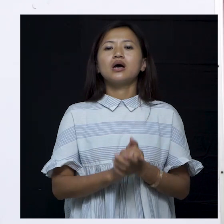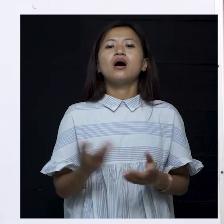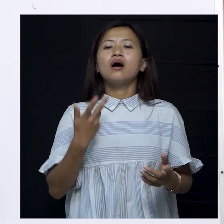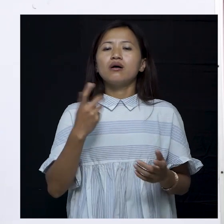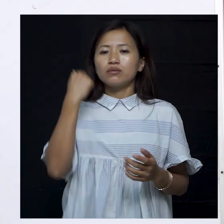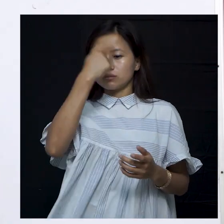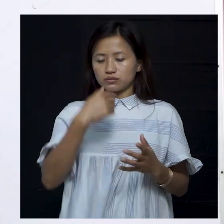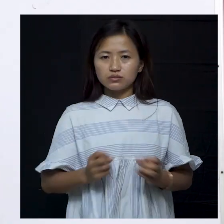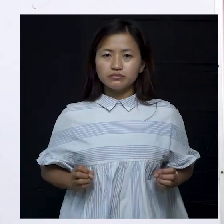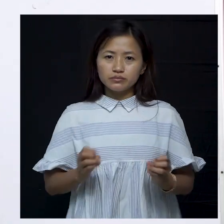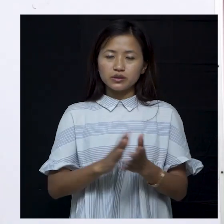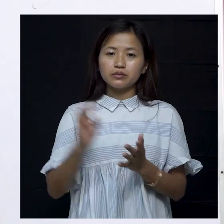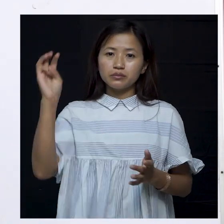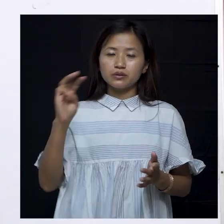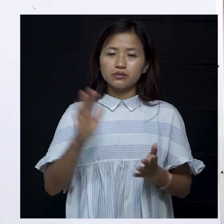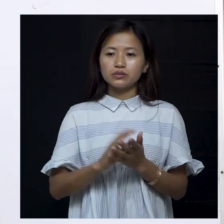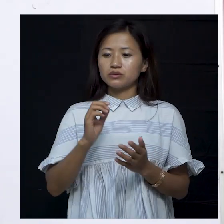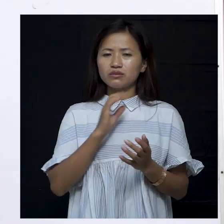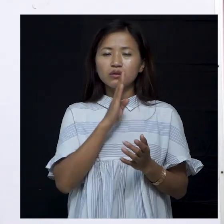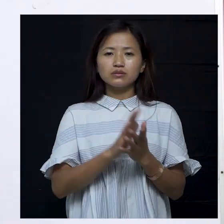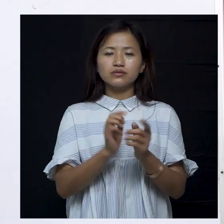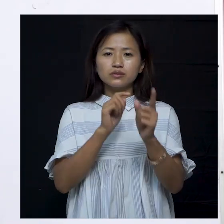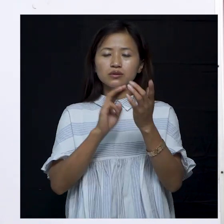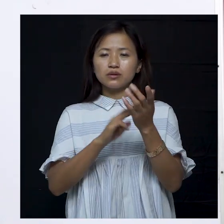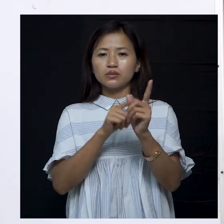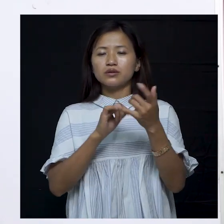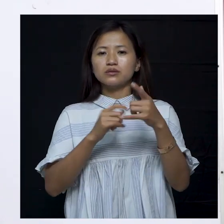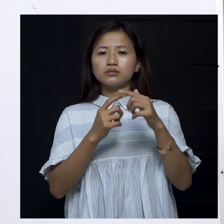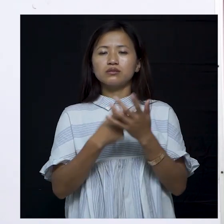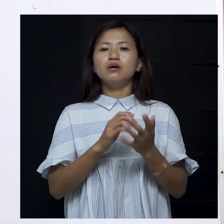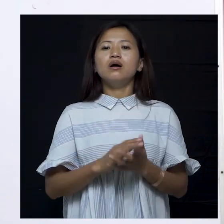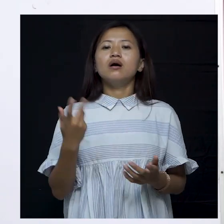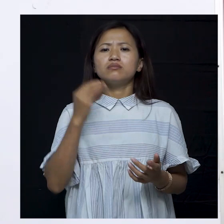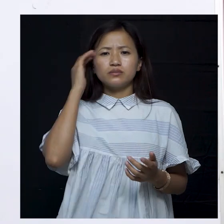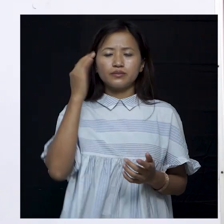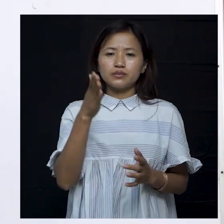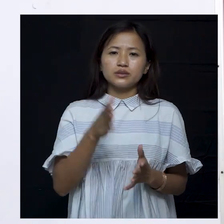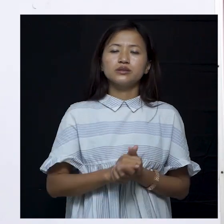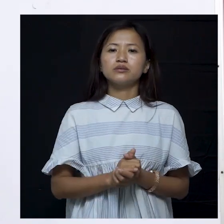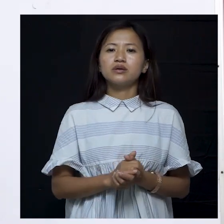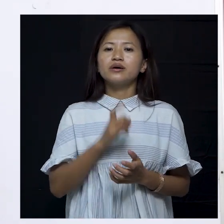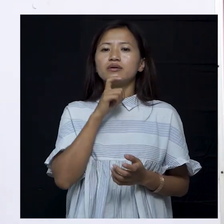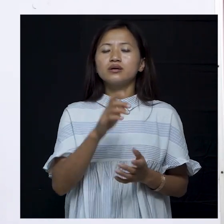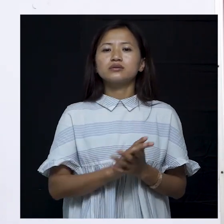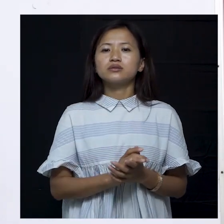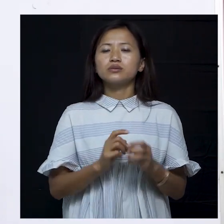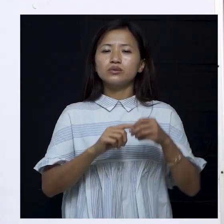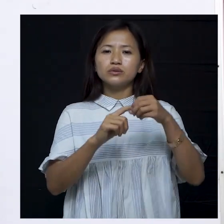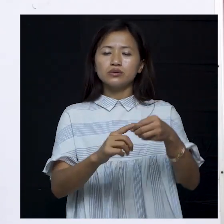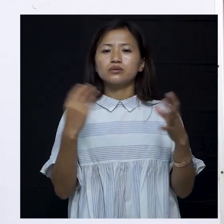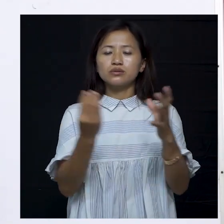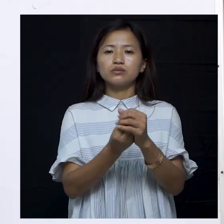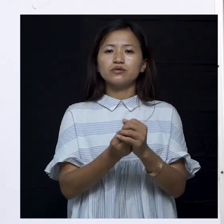became a millionaire was a mystery. That means nobody knew. And if you ask the question, you will get a